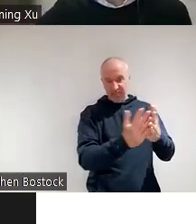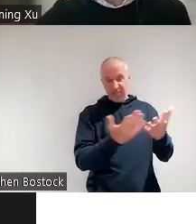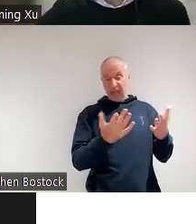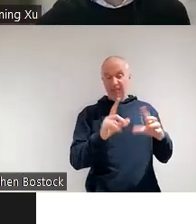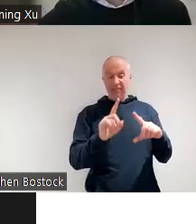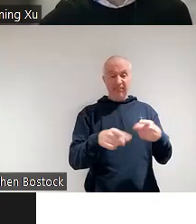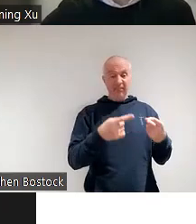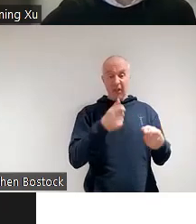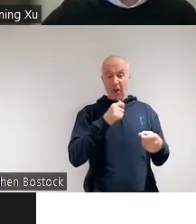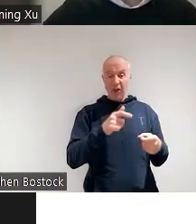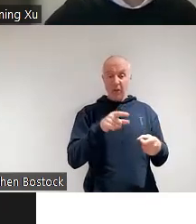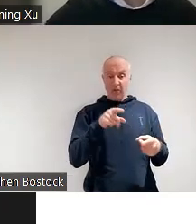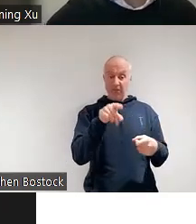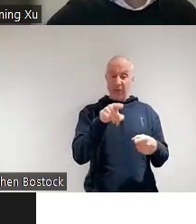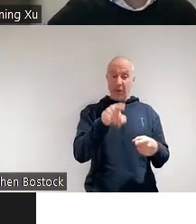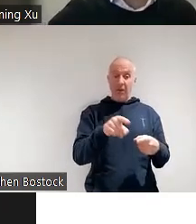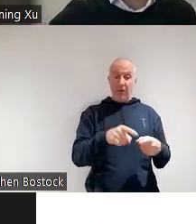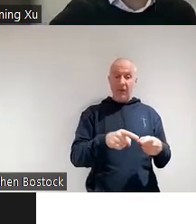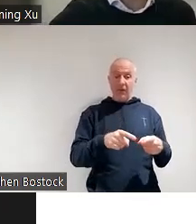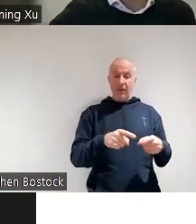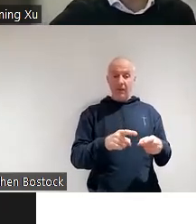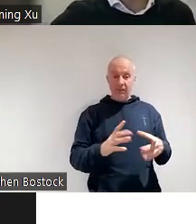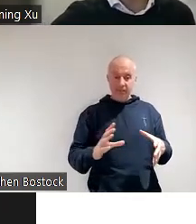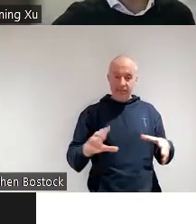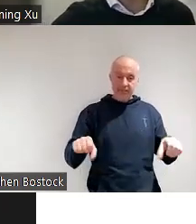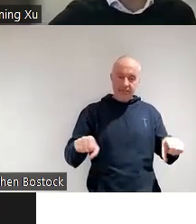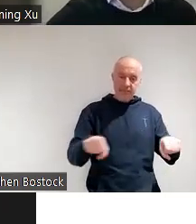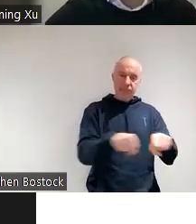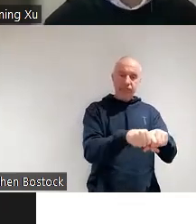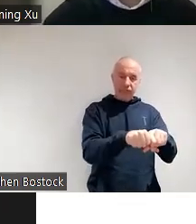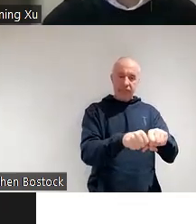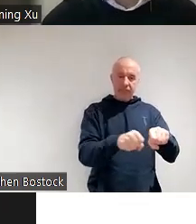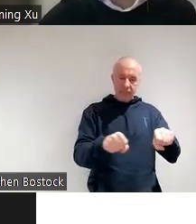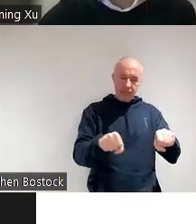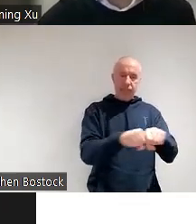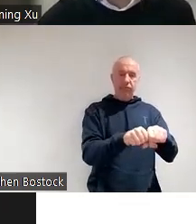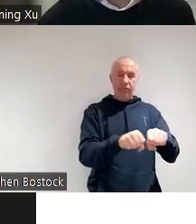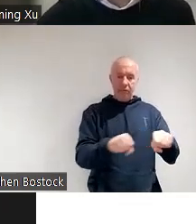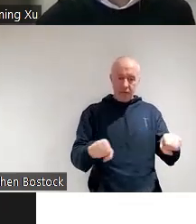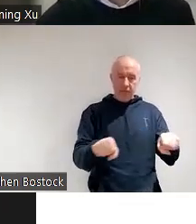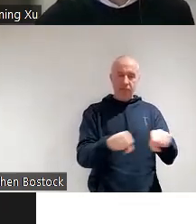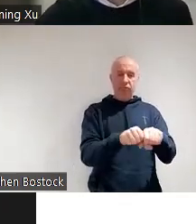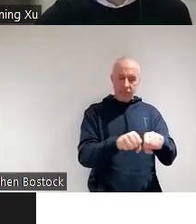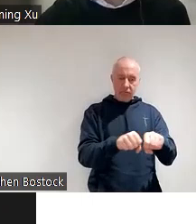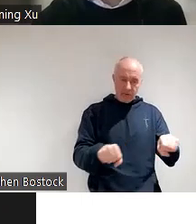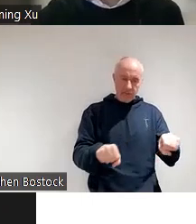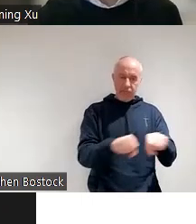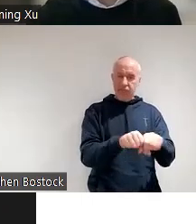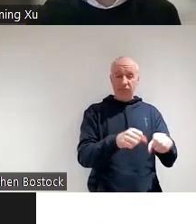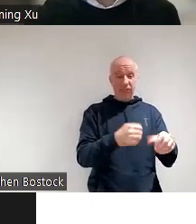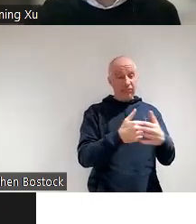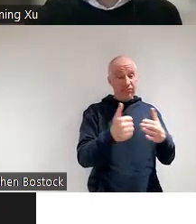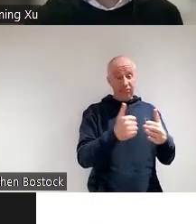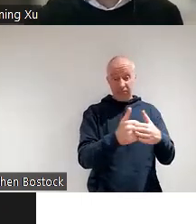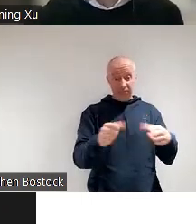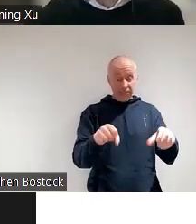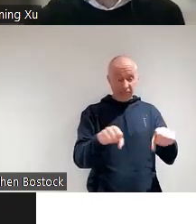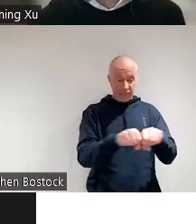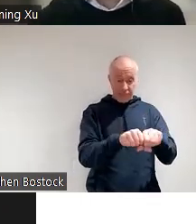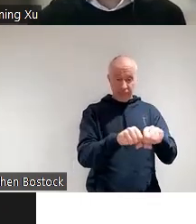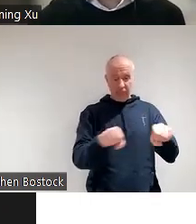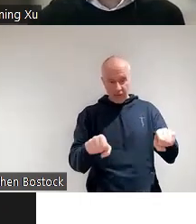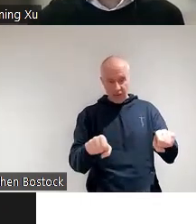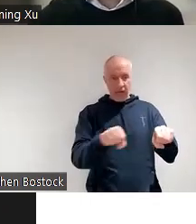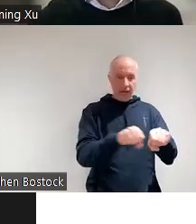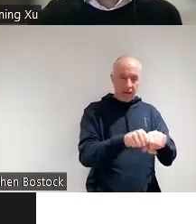this charger basically is they call it connector cycling test. It keep doing this automatic connecting and disconnecting, and then trying to find